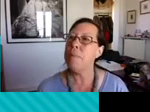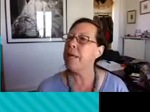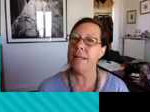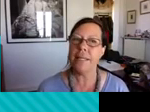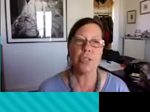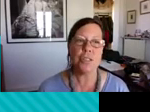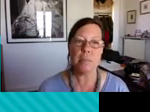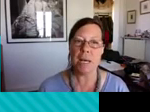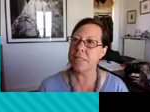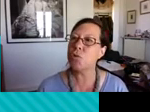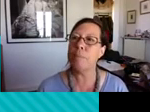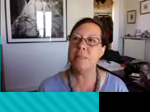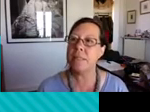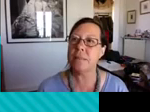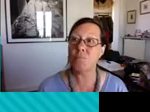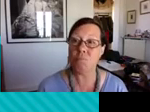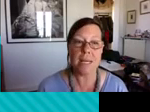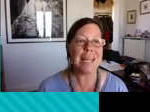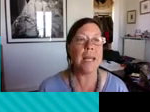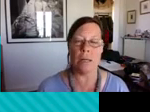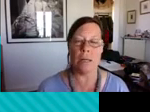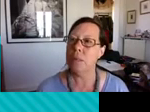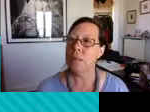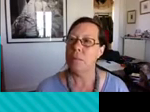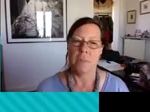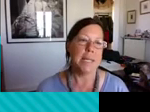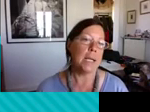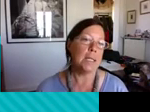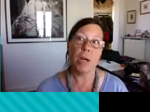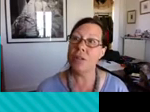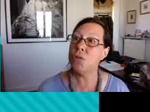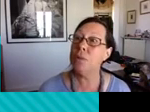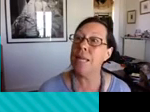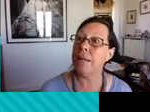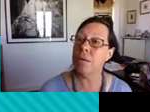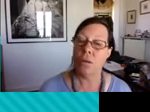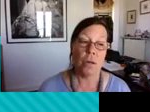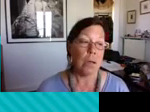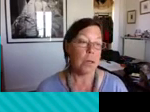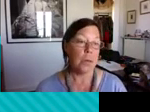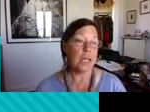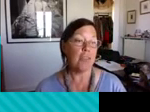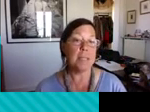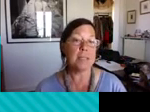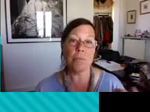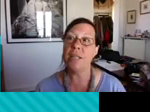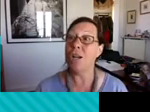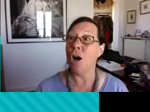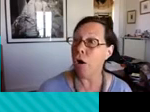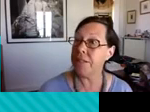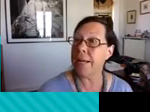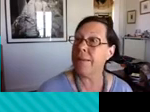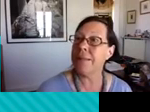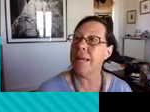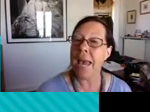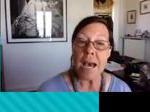There are many allegations about discrepancies in data. The data is arriving too late. The government isn't revealing